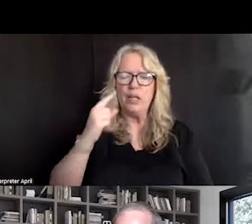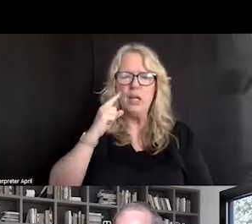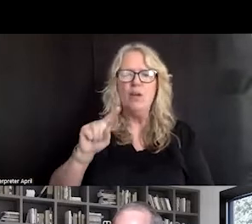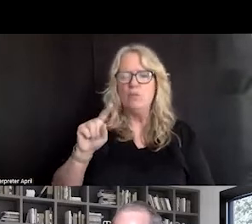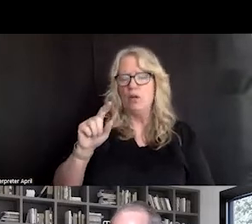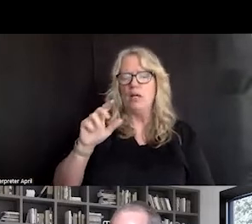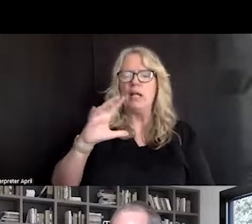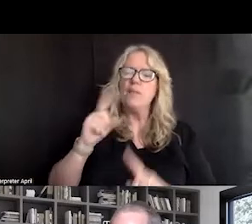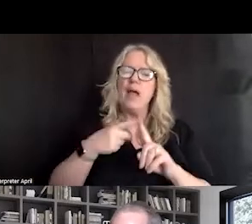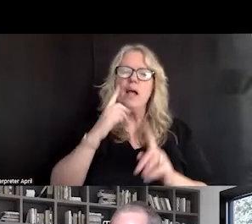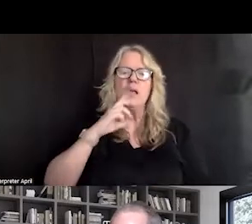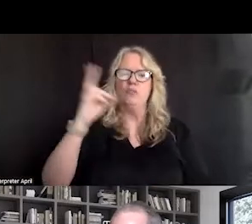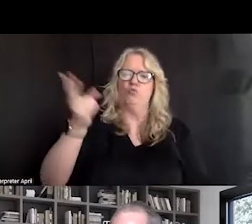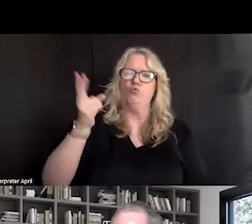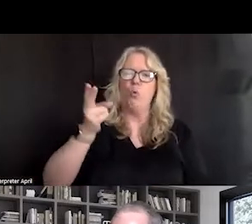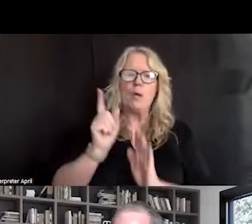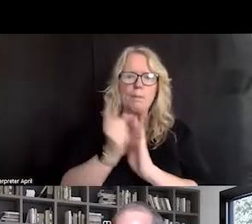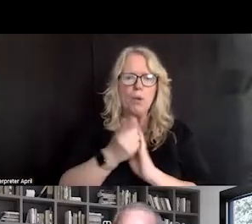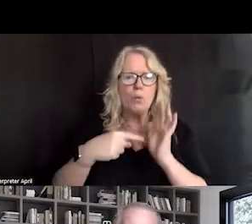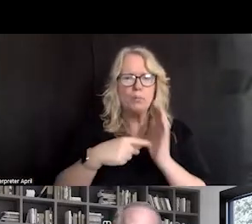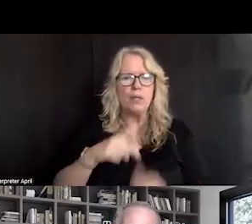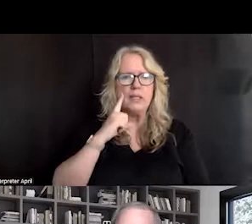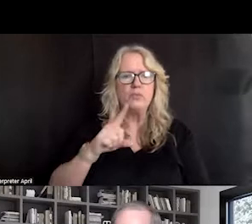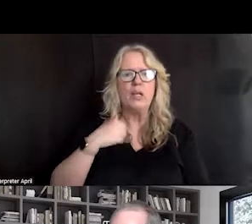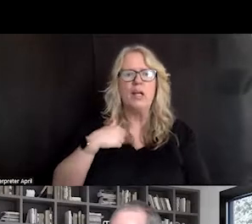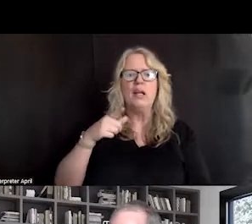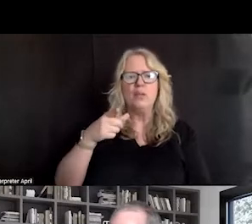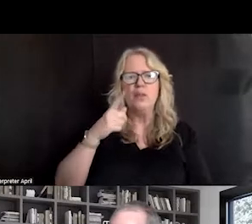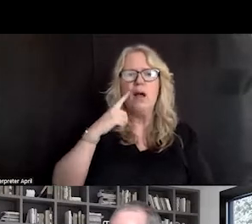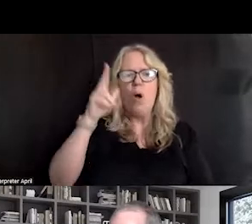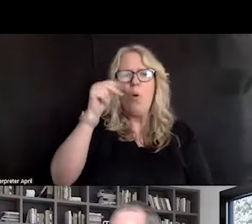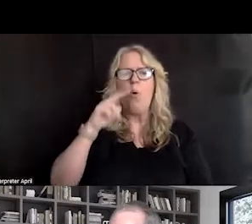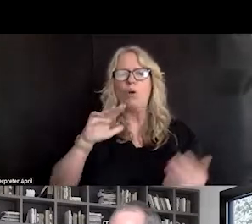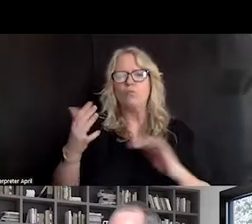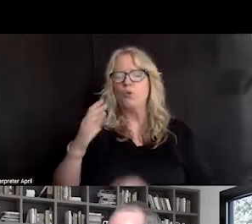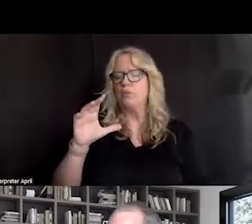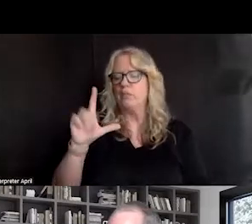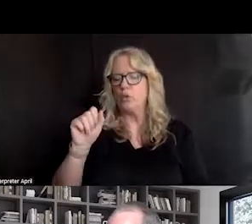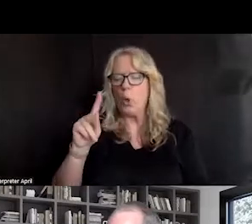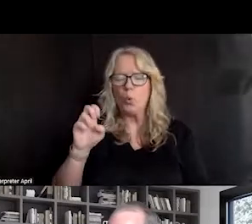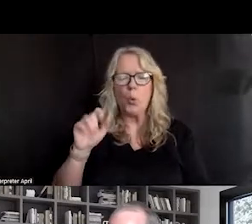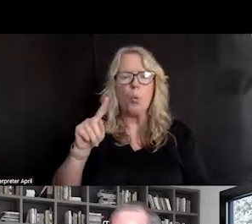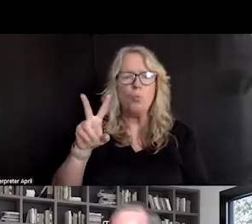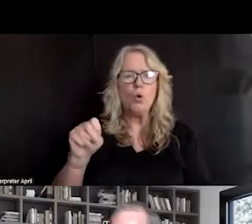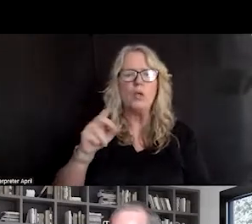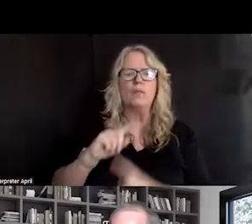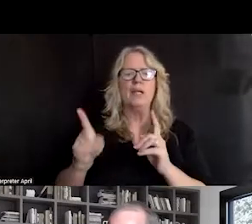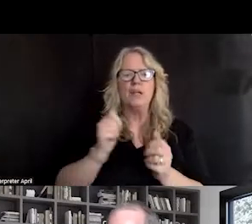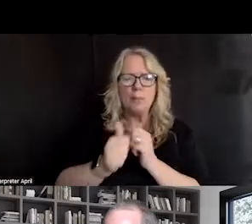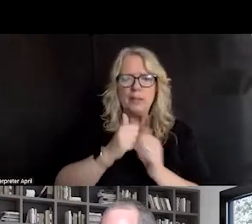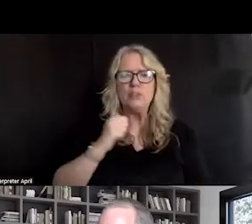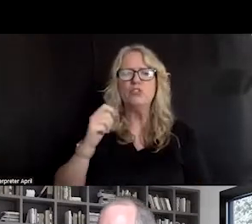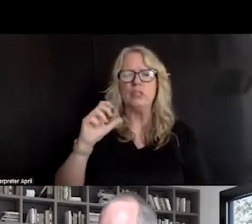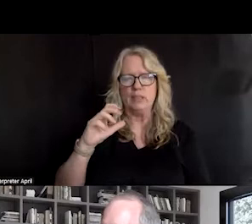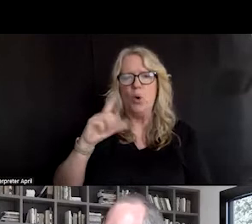we're in a historic moment of horse versus locomotive competition, where intuitive and experiential